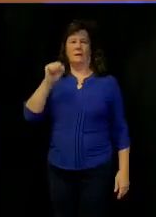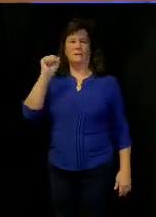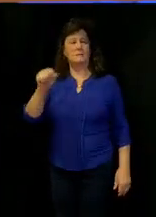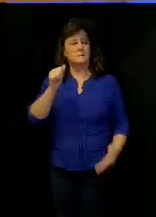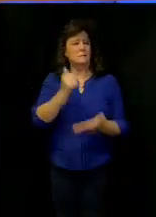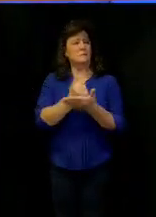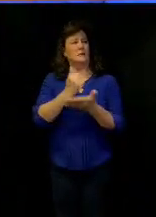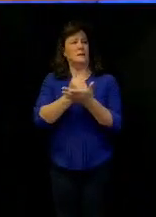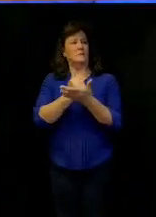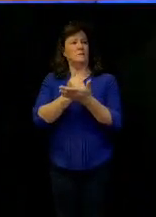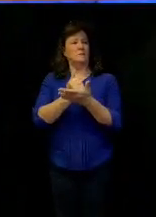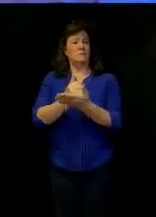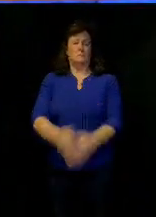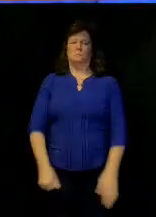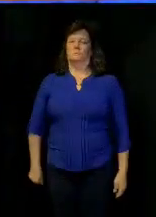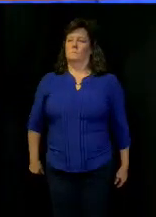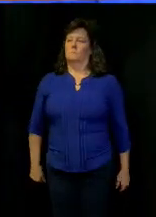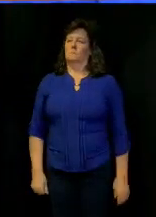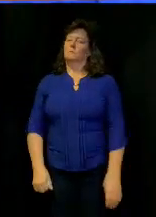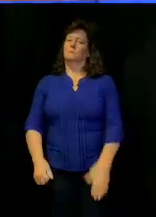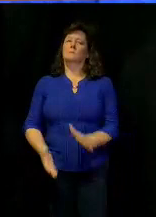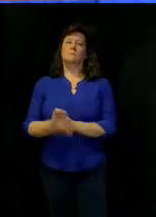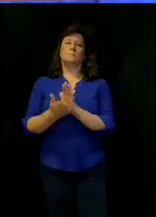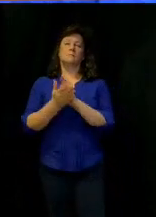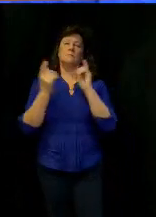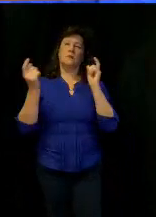He's my Lord.